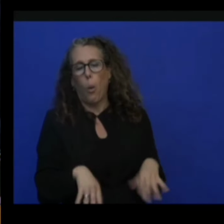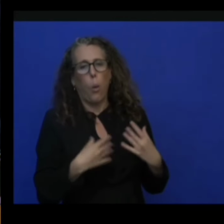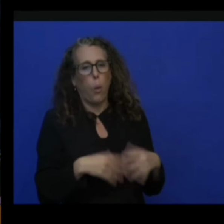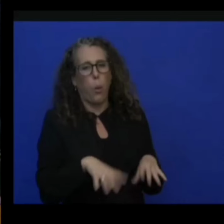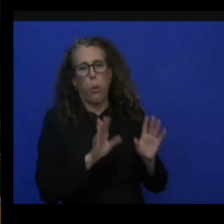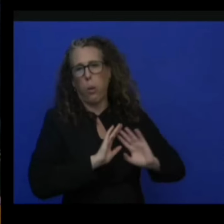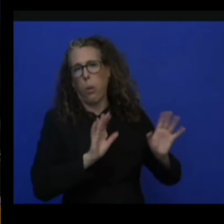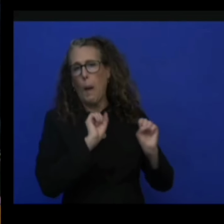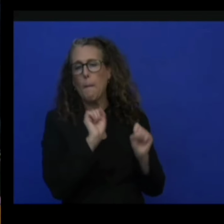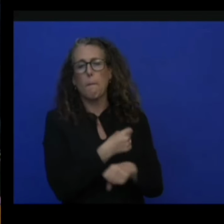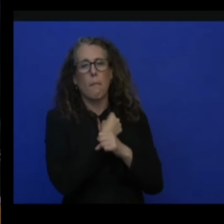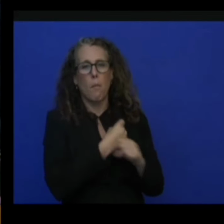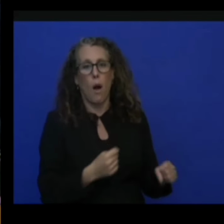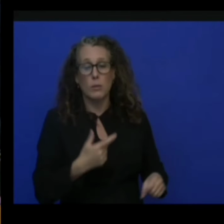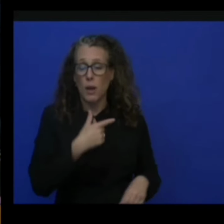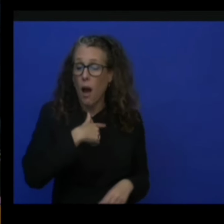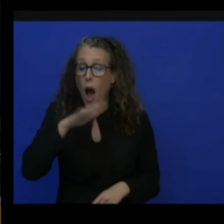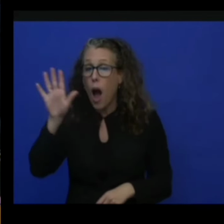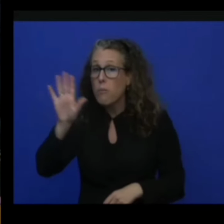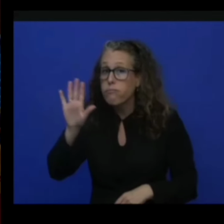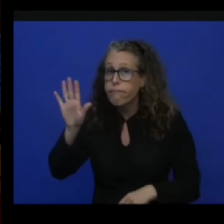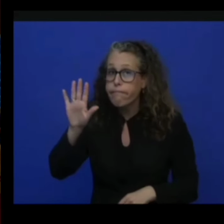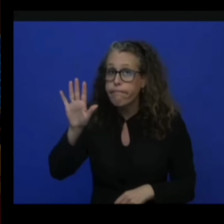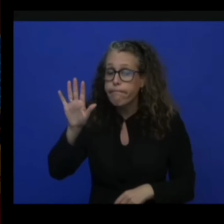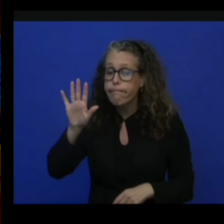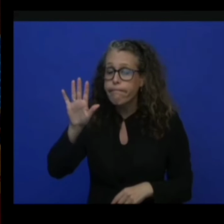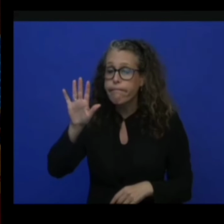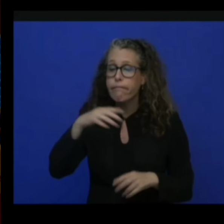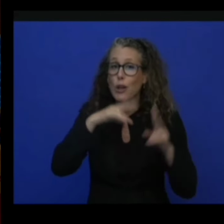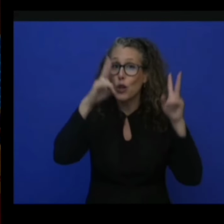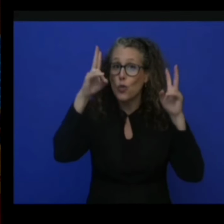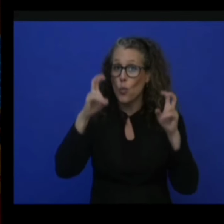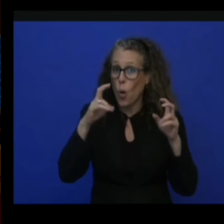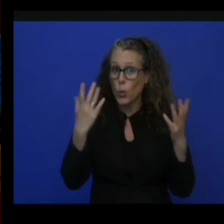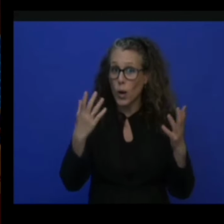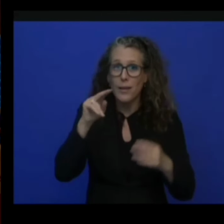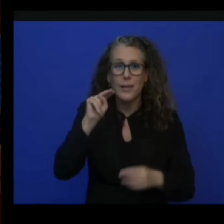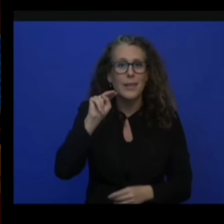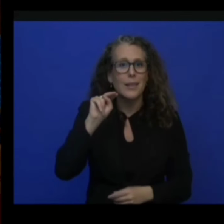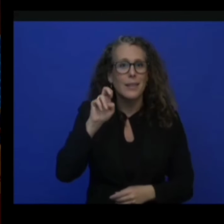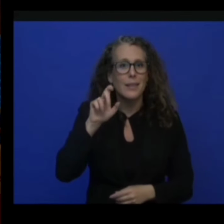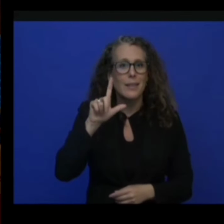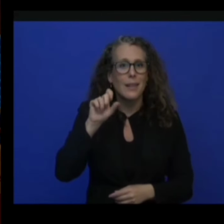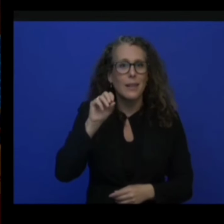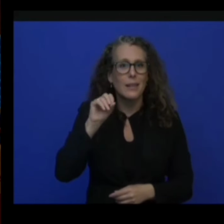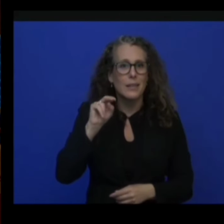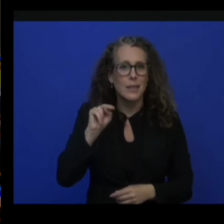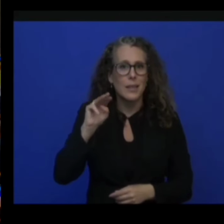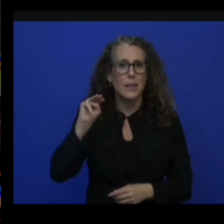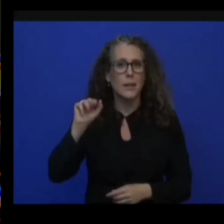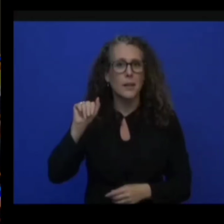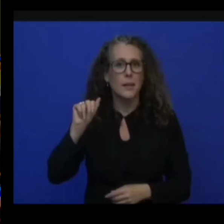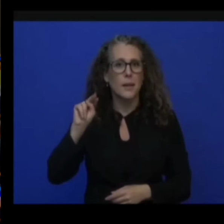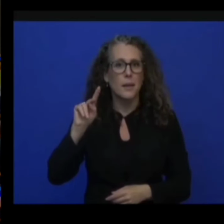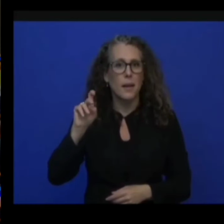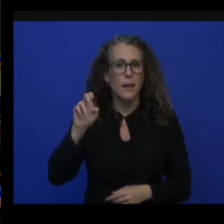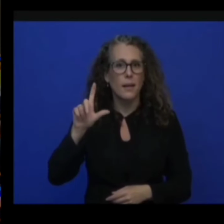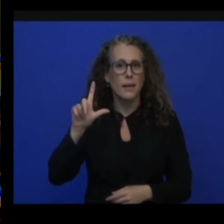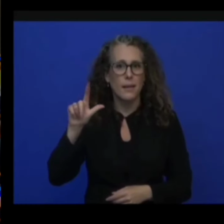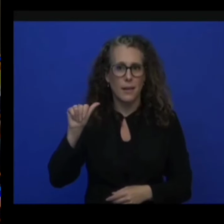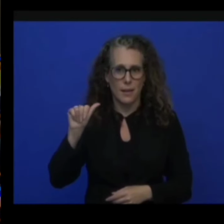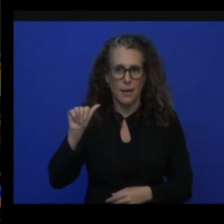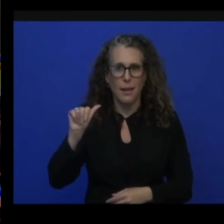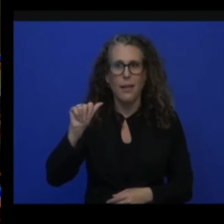of the founder of the elders, Nelson Mandela, when he said, "It